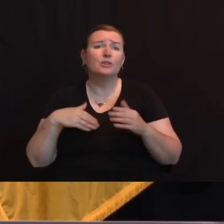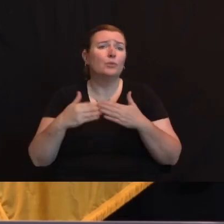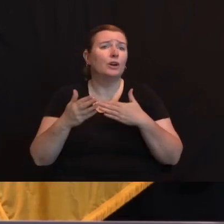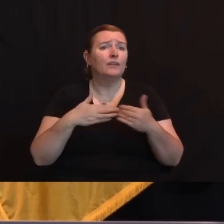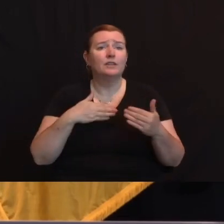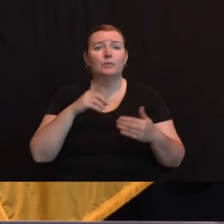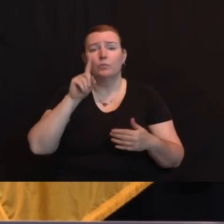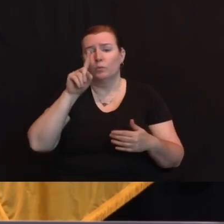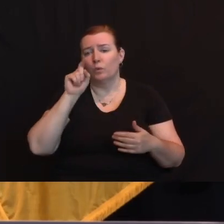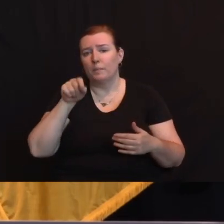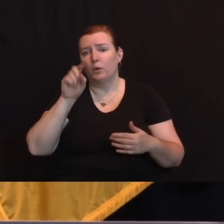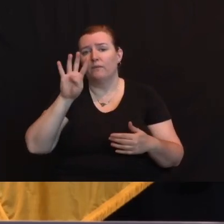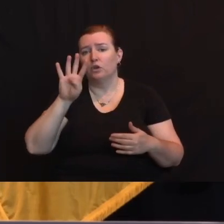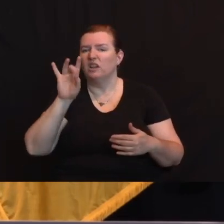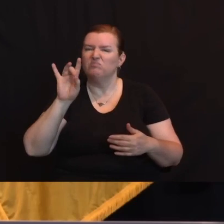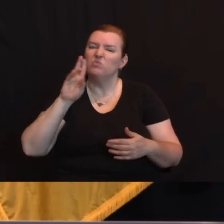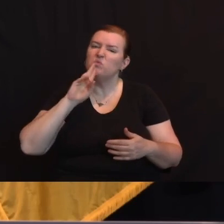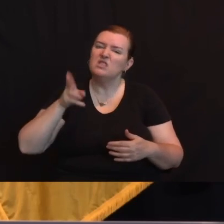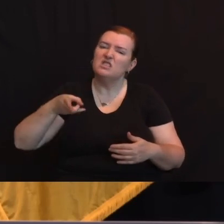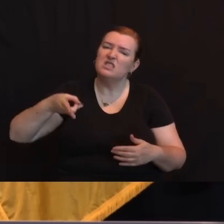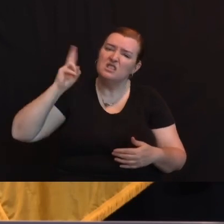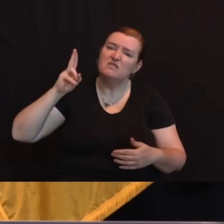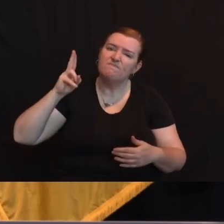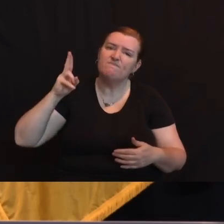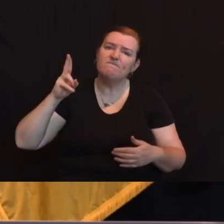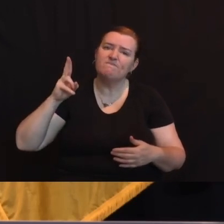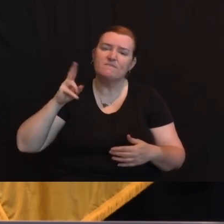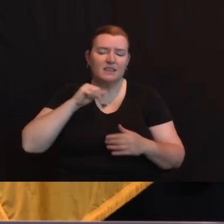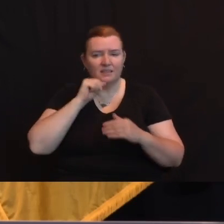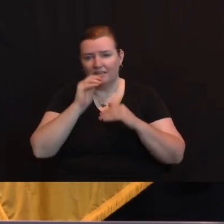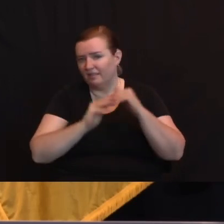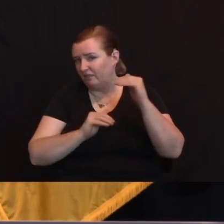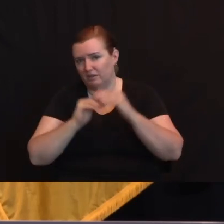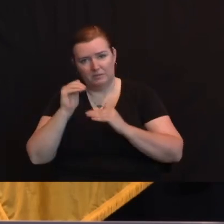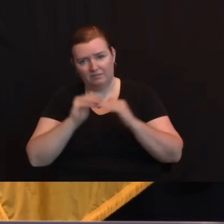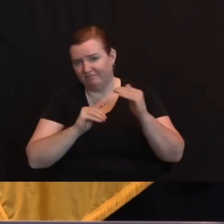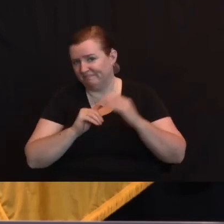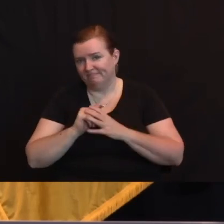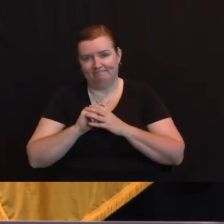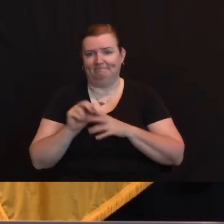And then on benchmarks, if you've got them for quarantining,